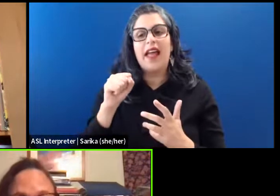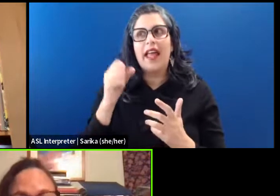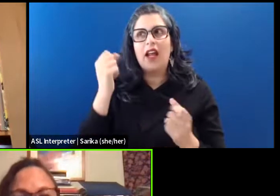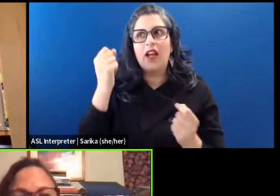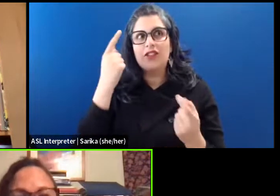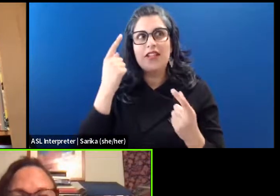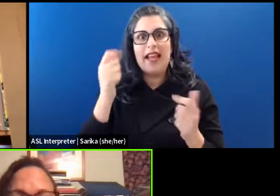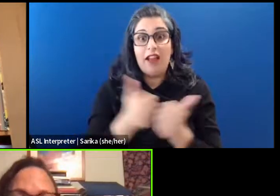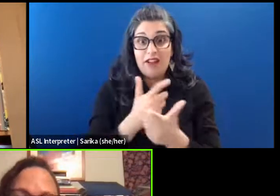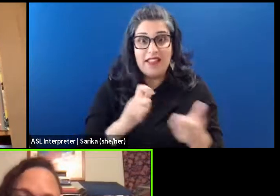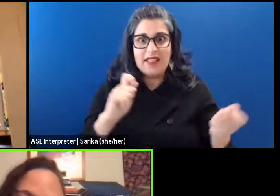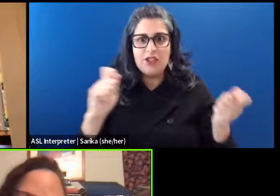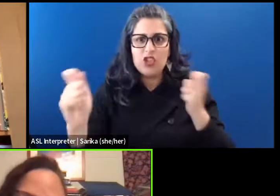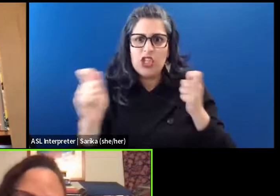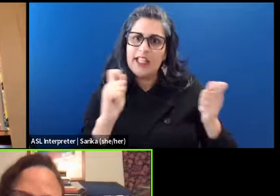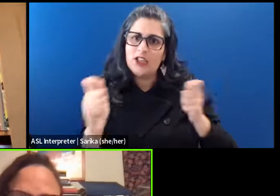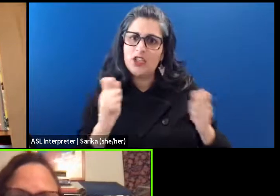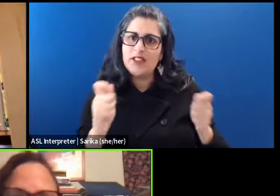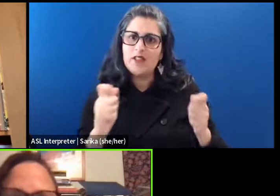caught up in